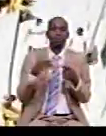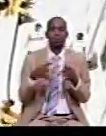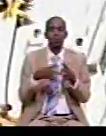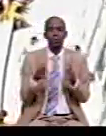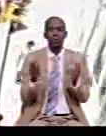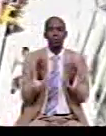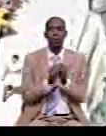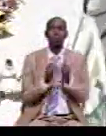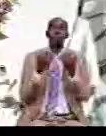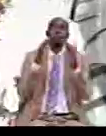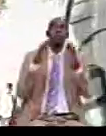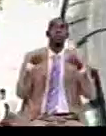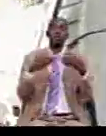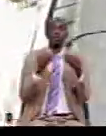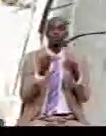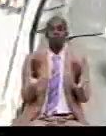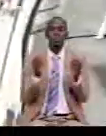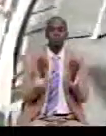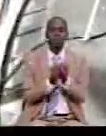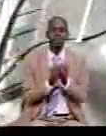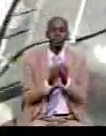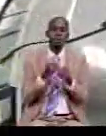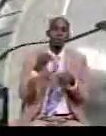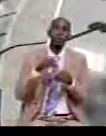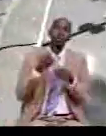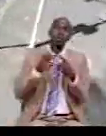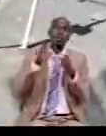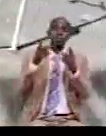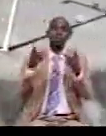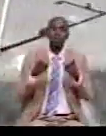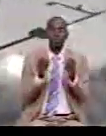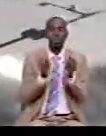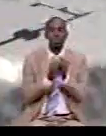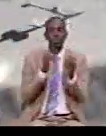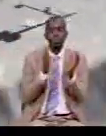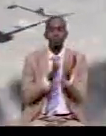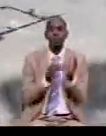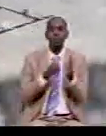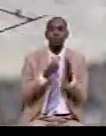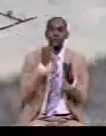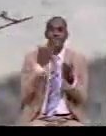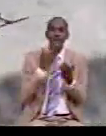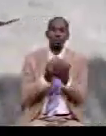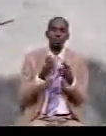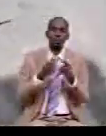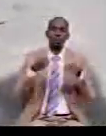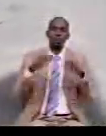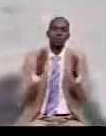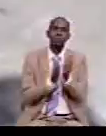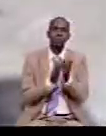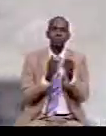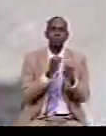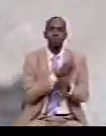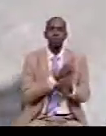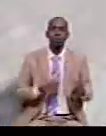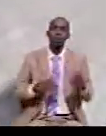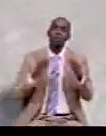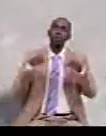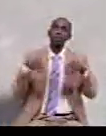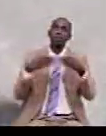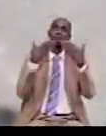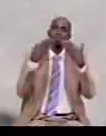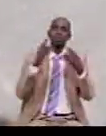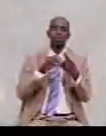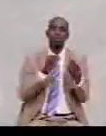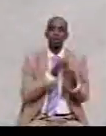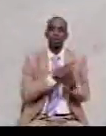to give praise unto the Lord. It is good to give thanks unto the Lord. And so let young people all around the world and in this stadium rise up to